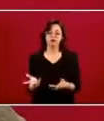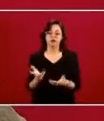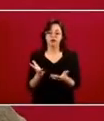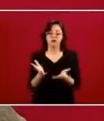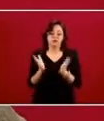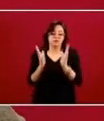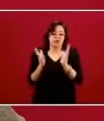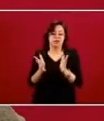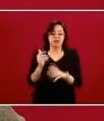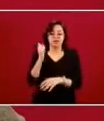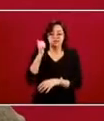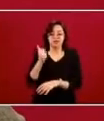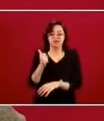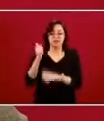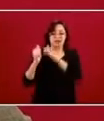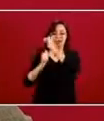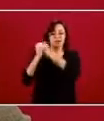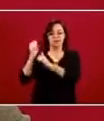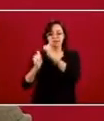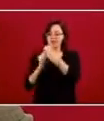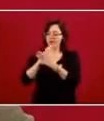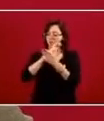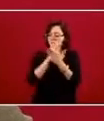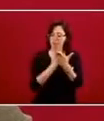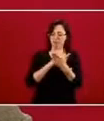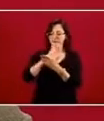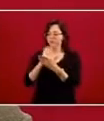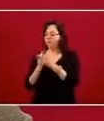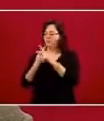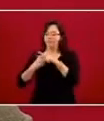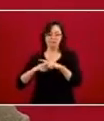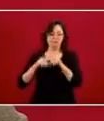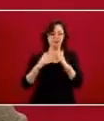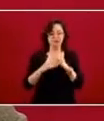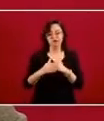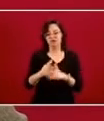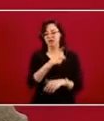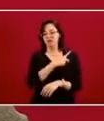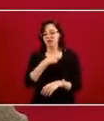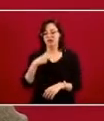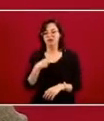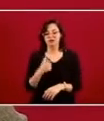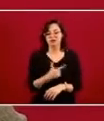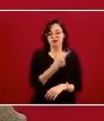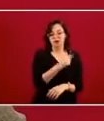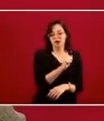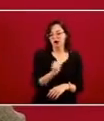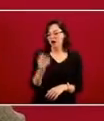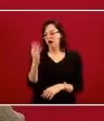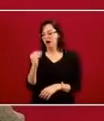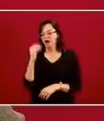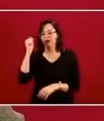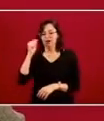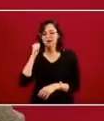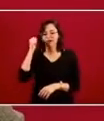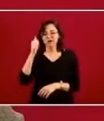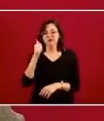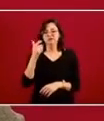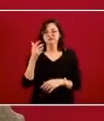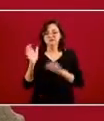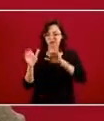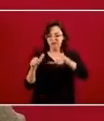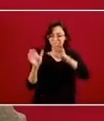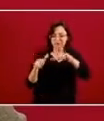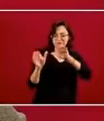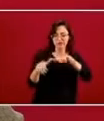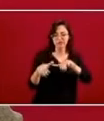April the 6th we have to have started by sector the hiring process, and 7th to 9th